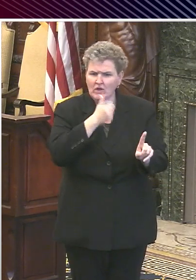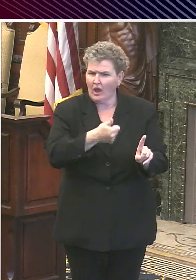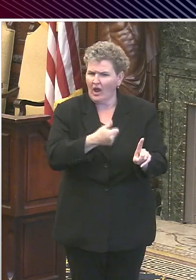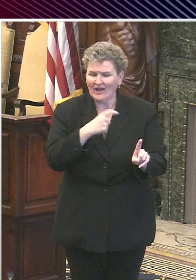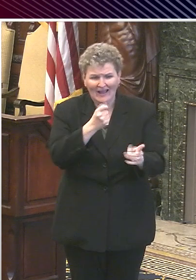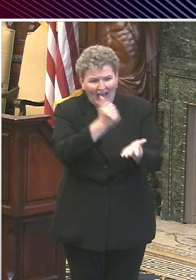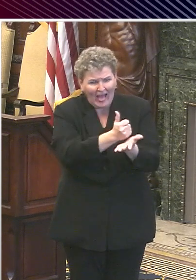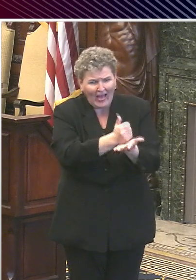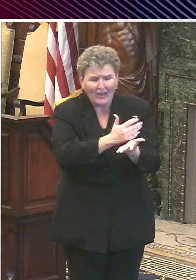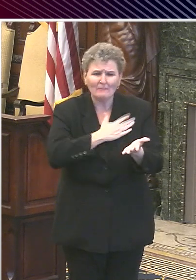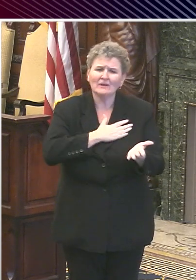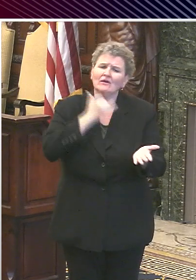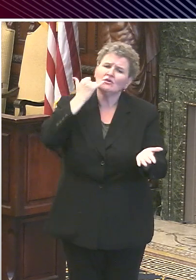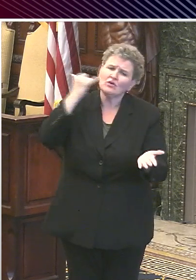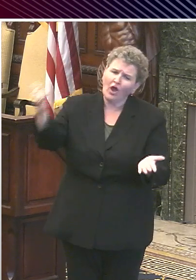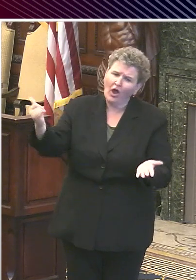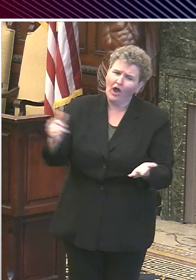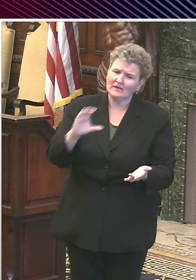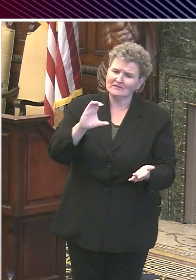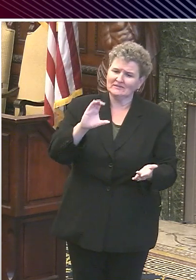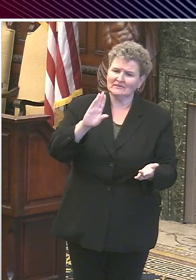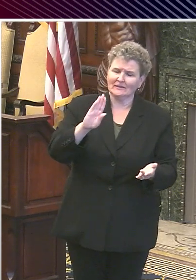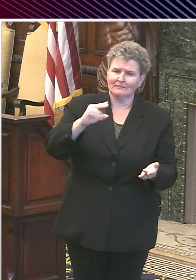help, call the Community Behavioral Health Hotline at